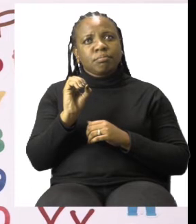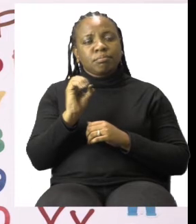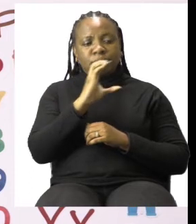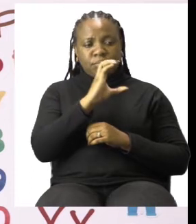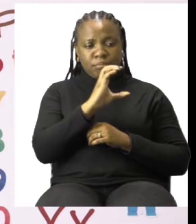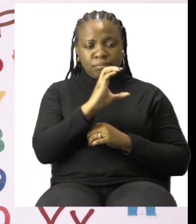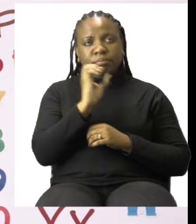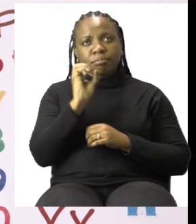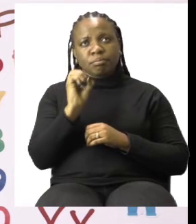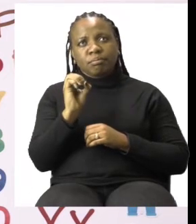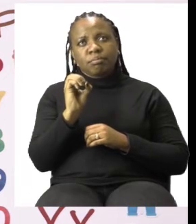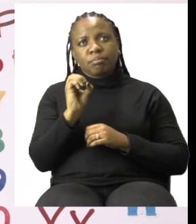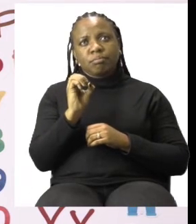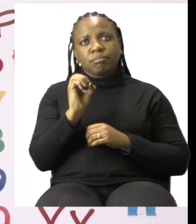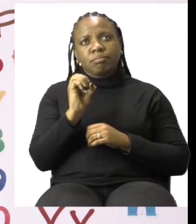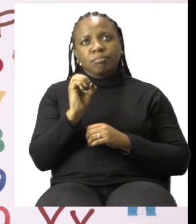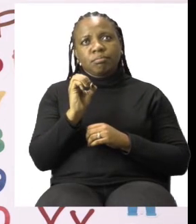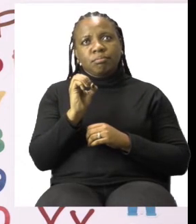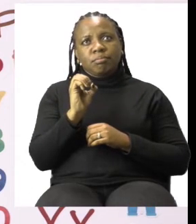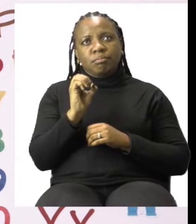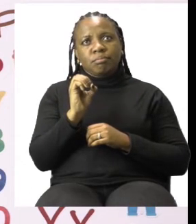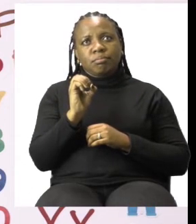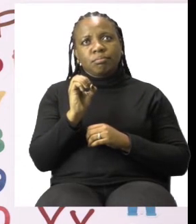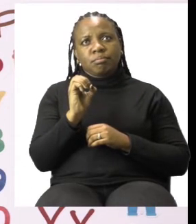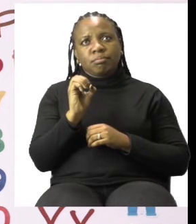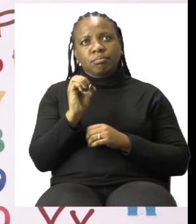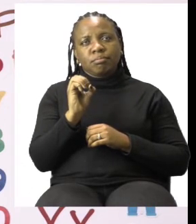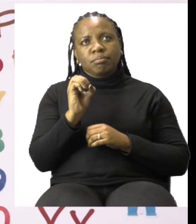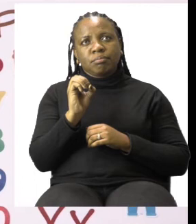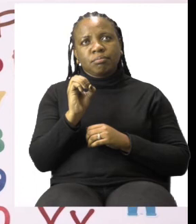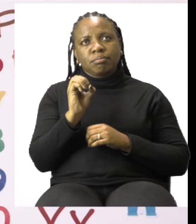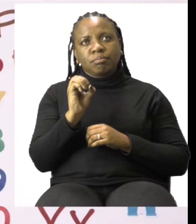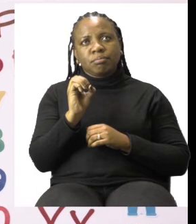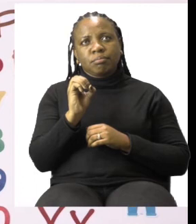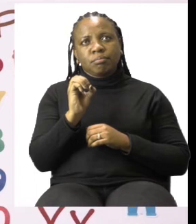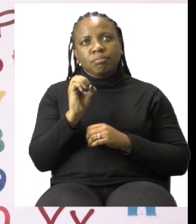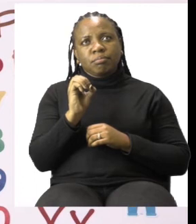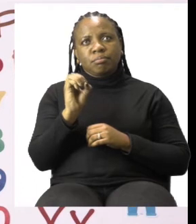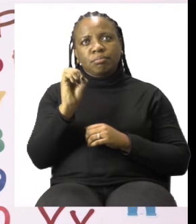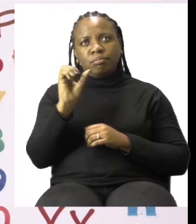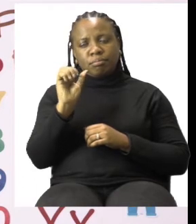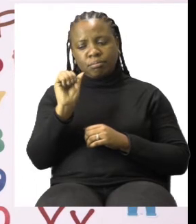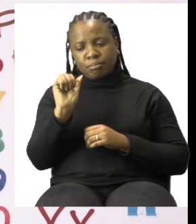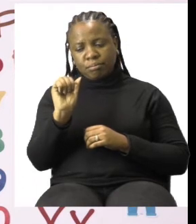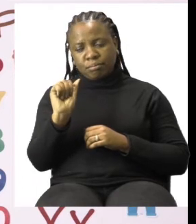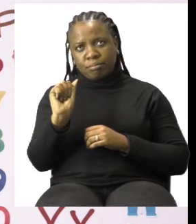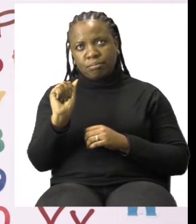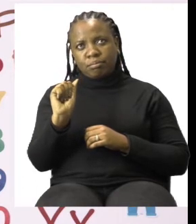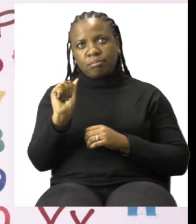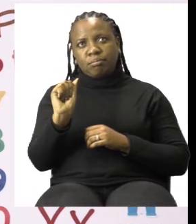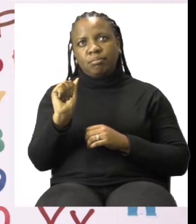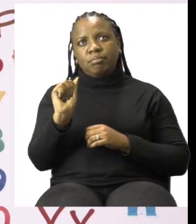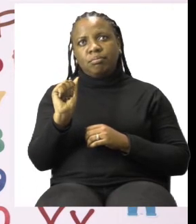O, and behind O, when we're making the O sound, is an A.